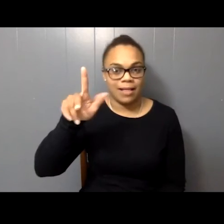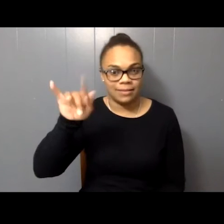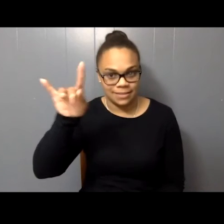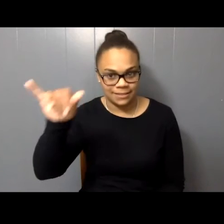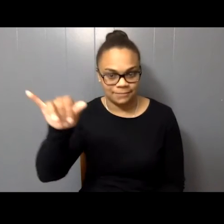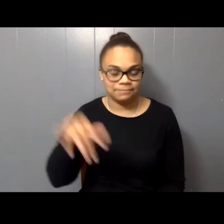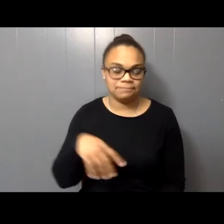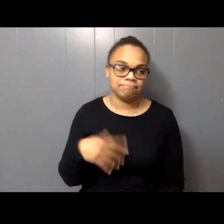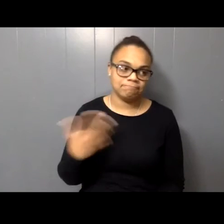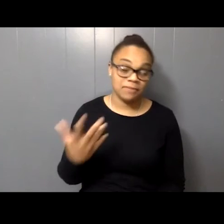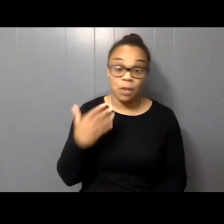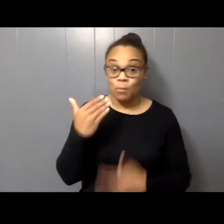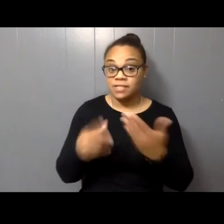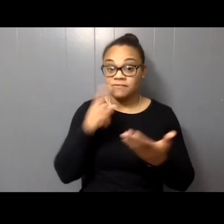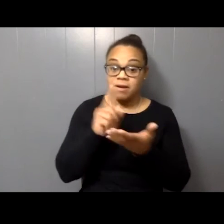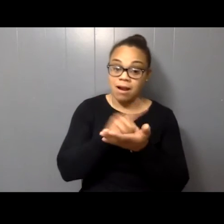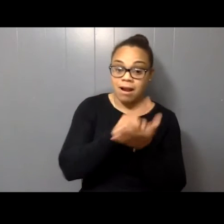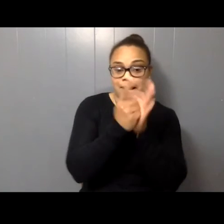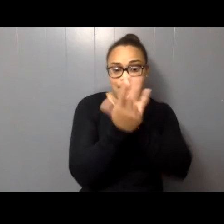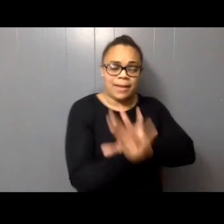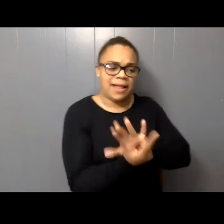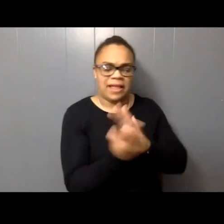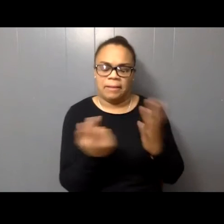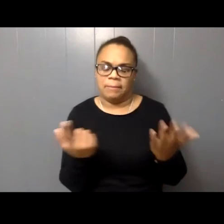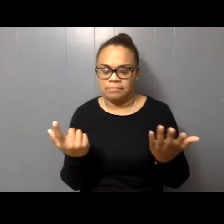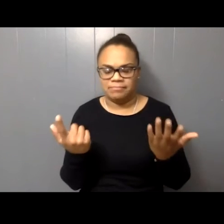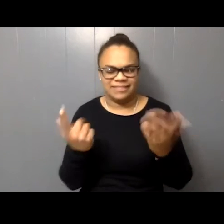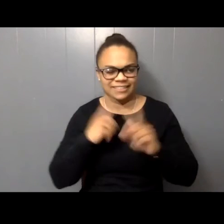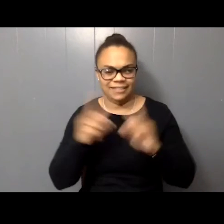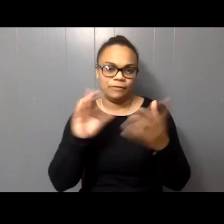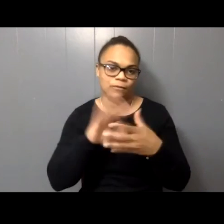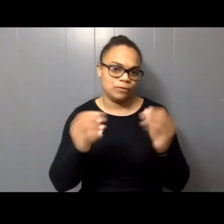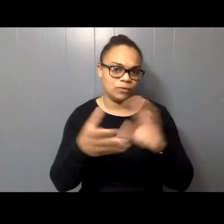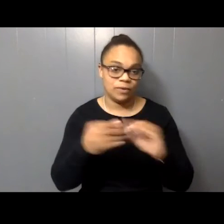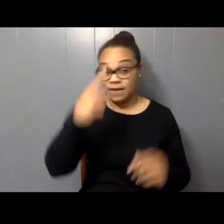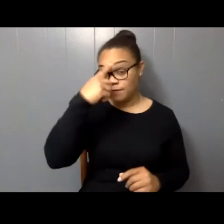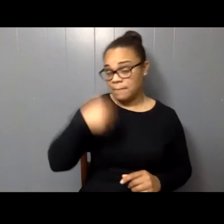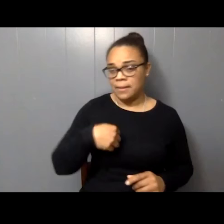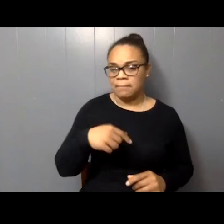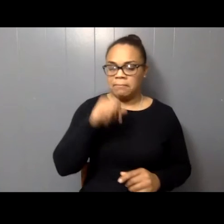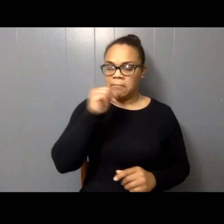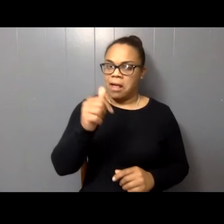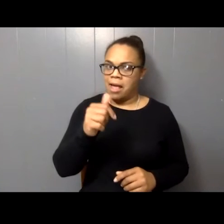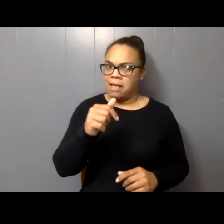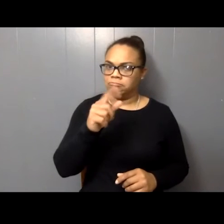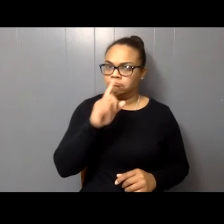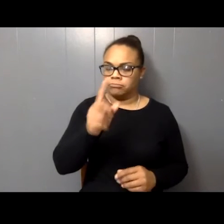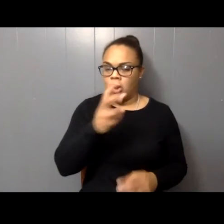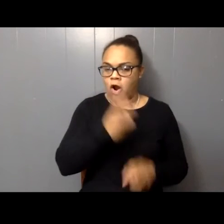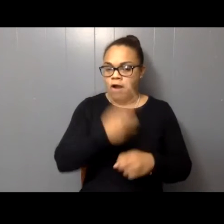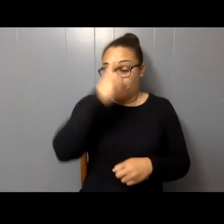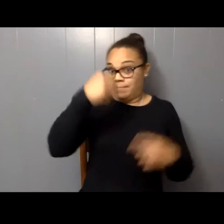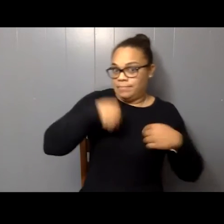but it wasn't hard to do personally because I grew up in a community where it's like